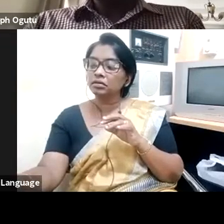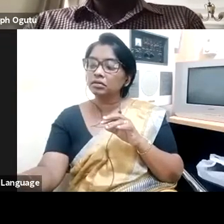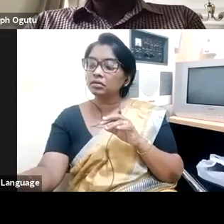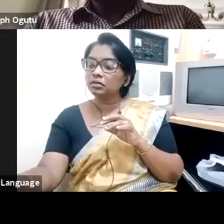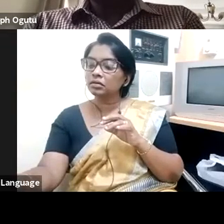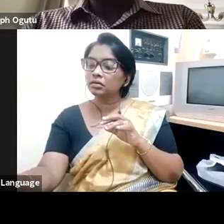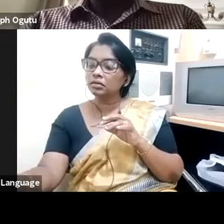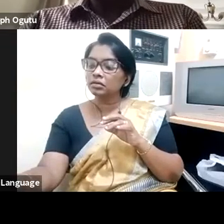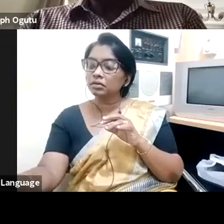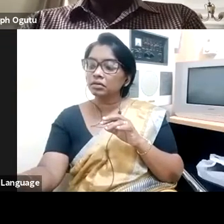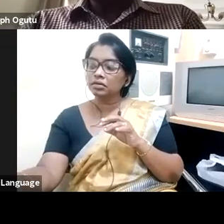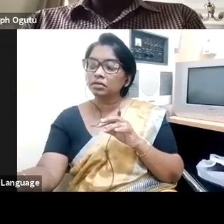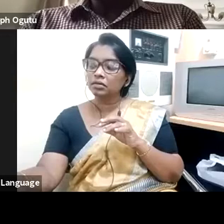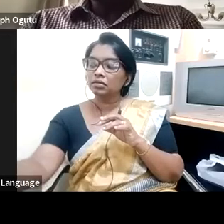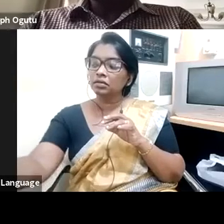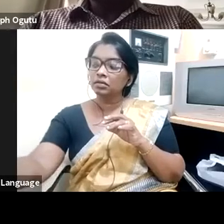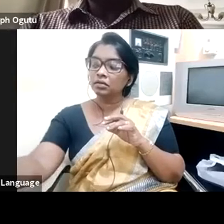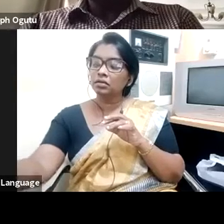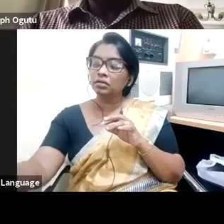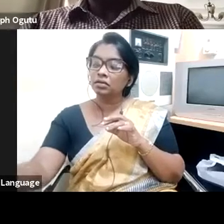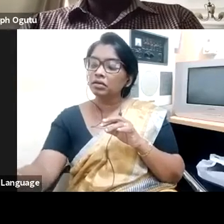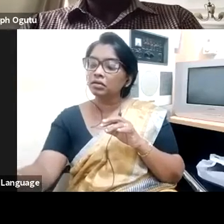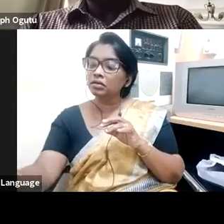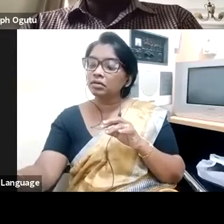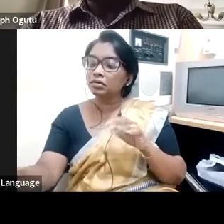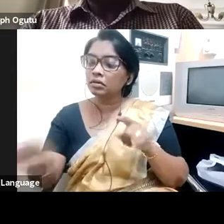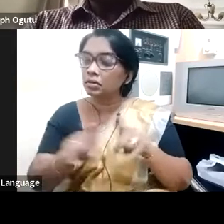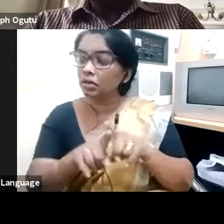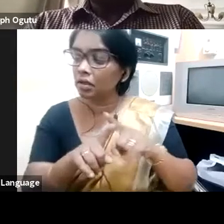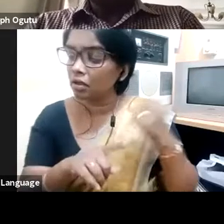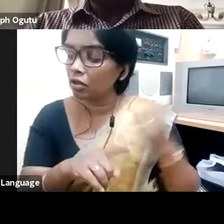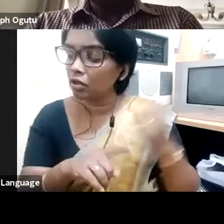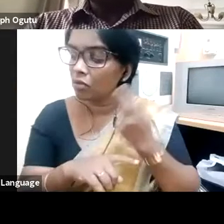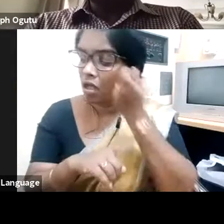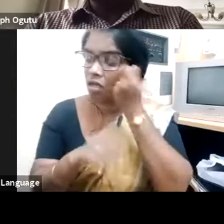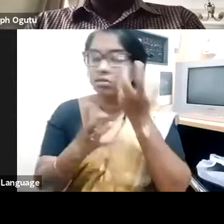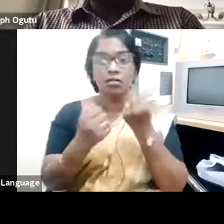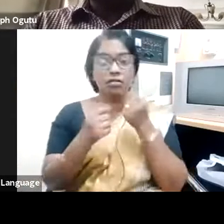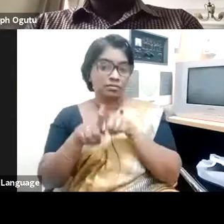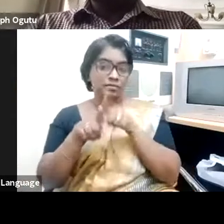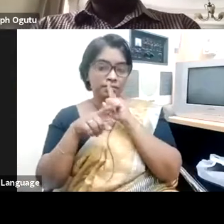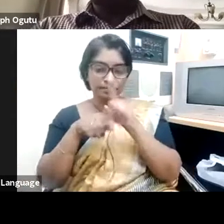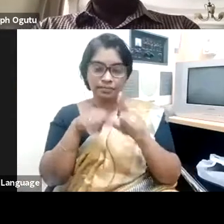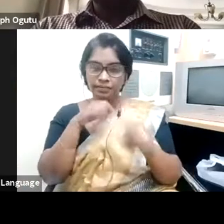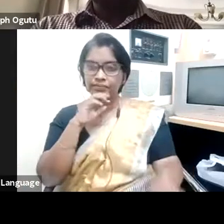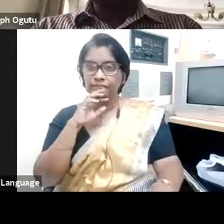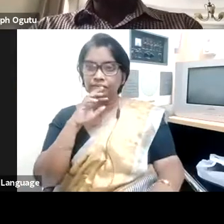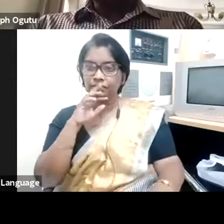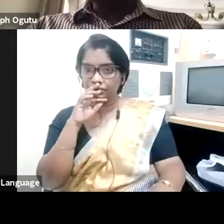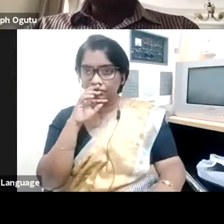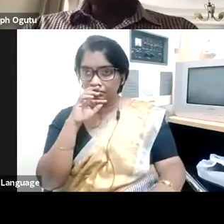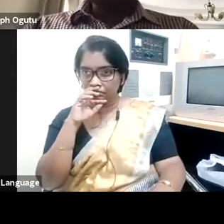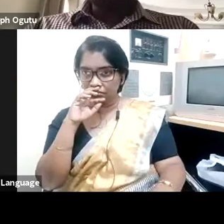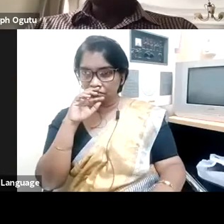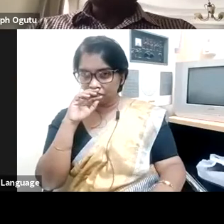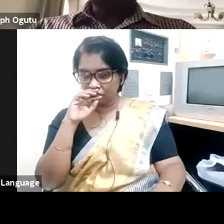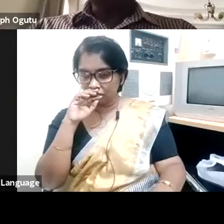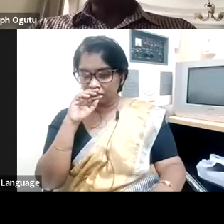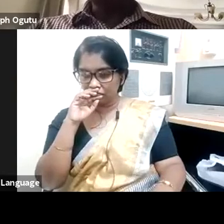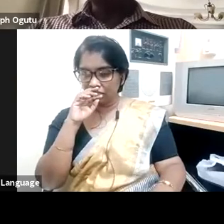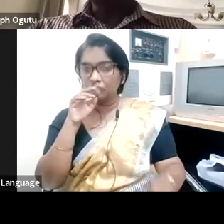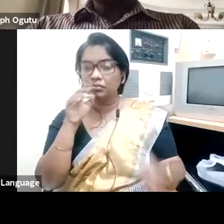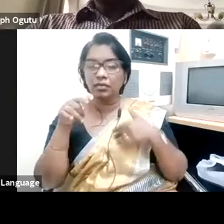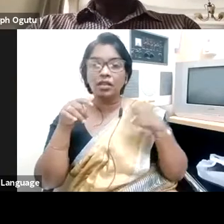very protective. This was a competitive advantage for us, so we tended to be very protective of our platform. We should have opened